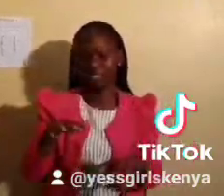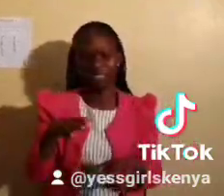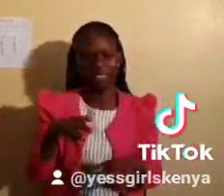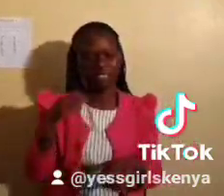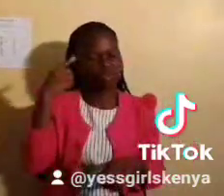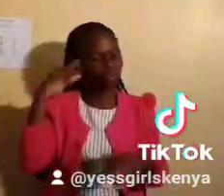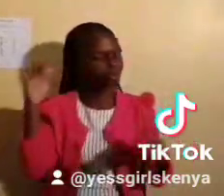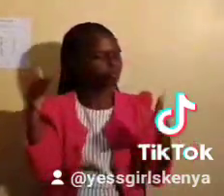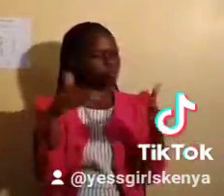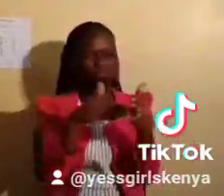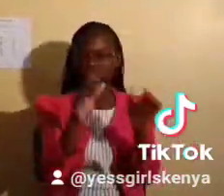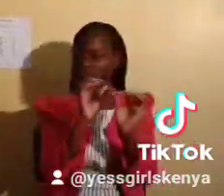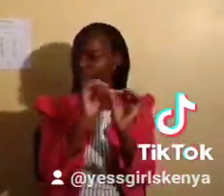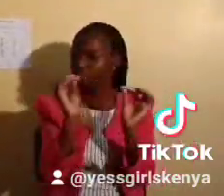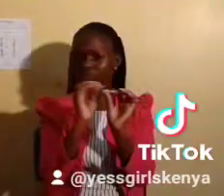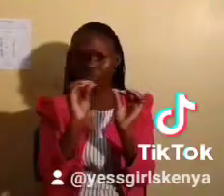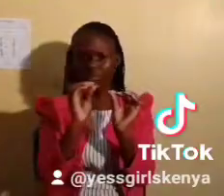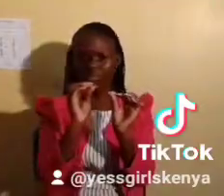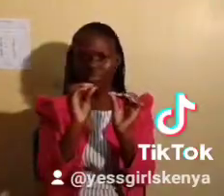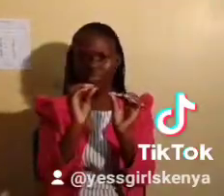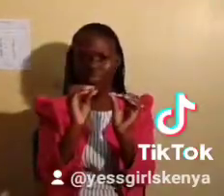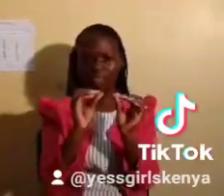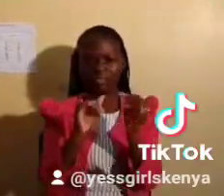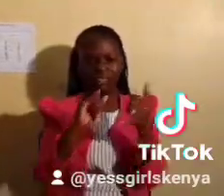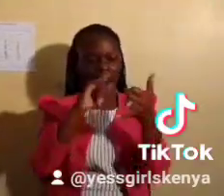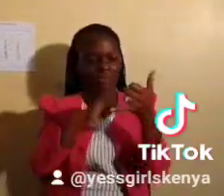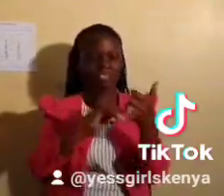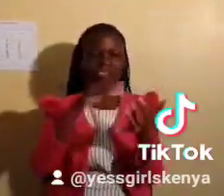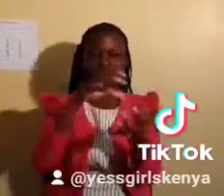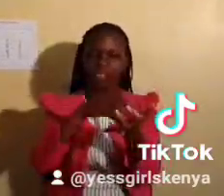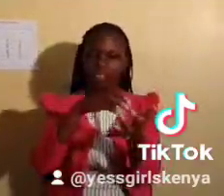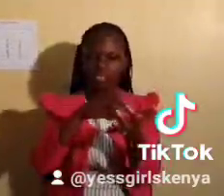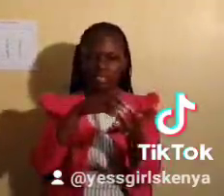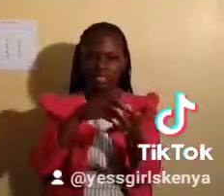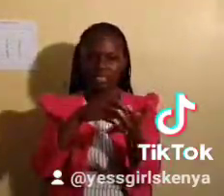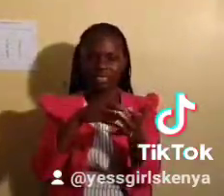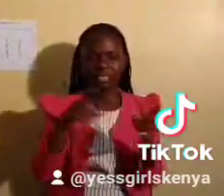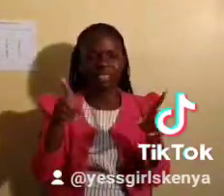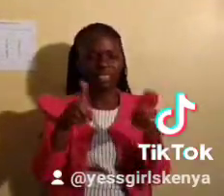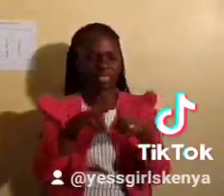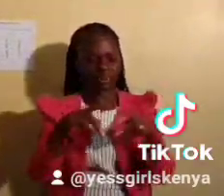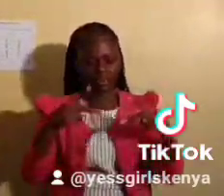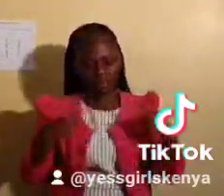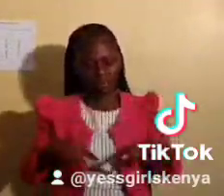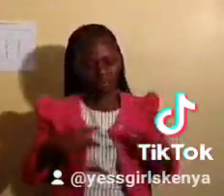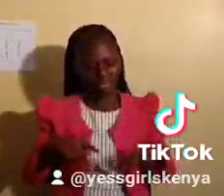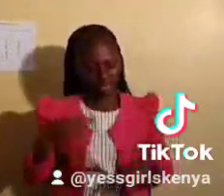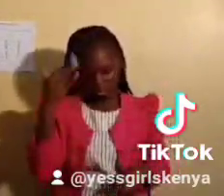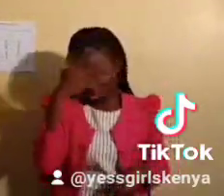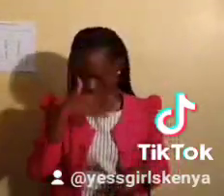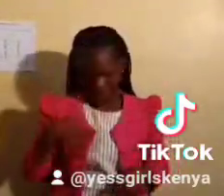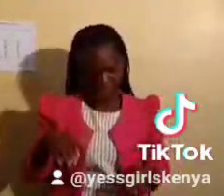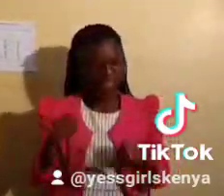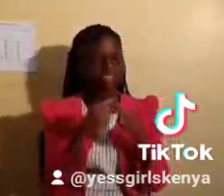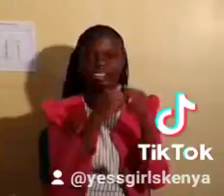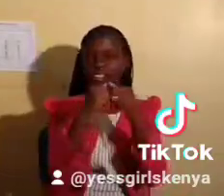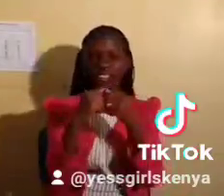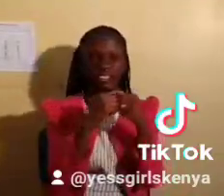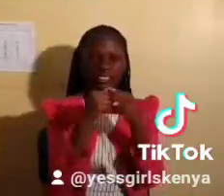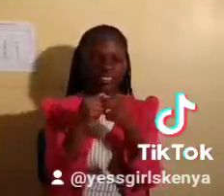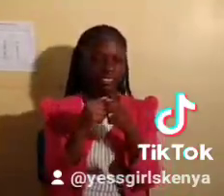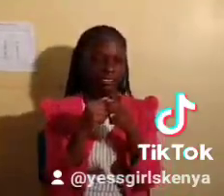space with no age restrictions, neither your marital status nor your